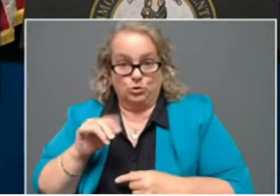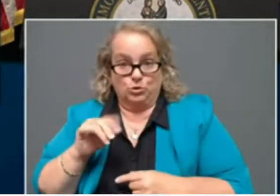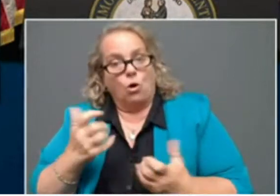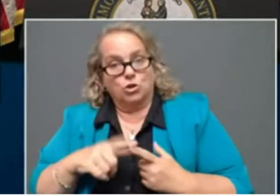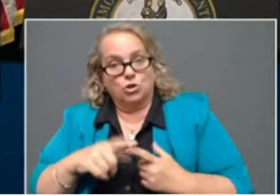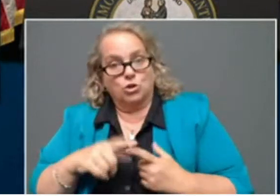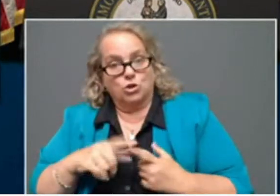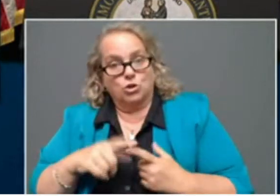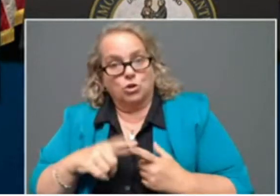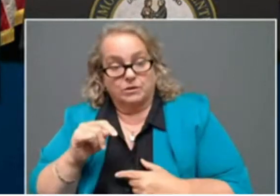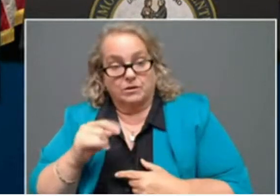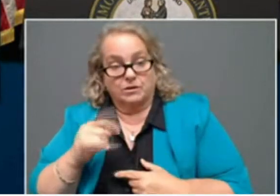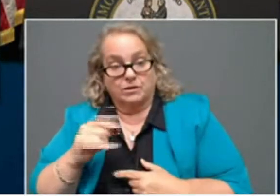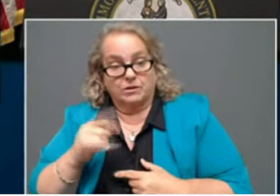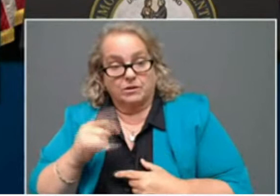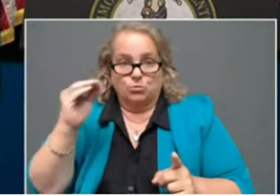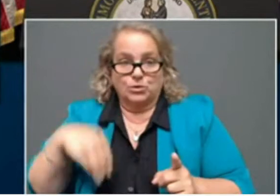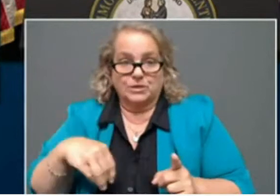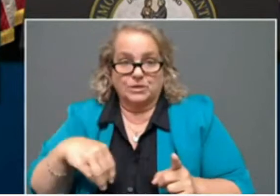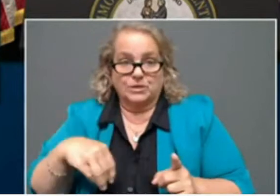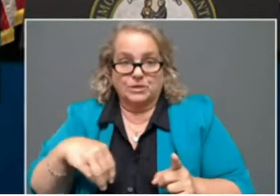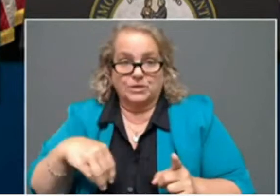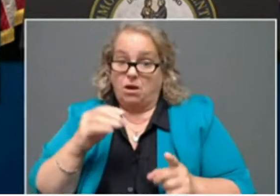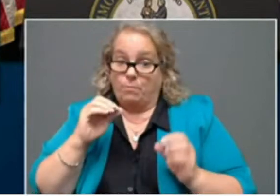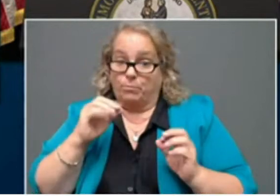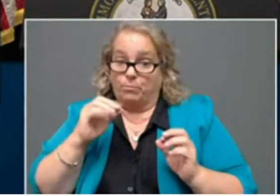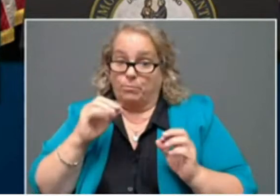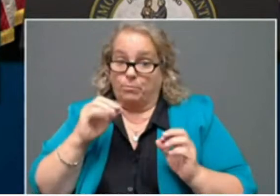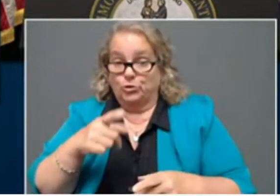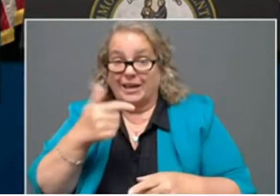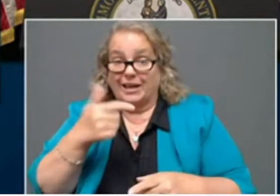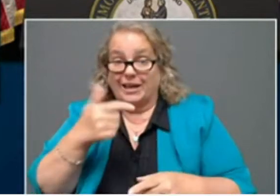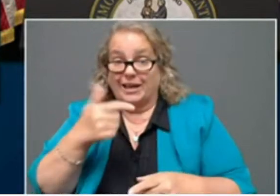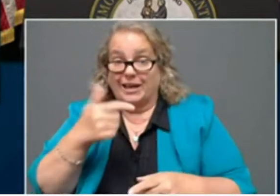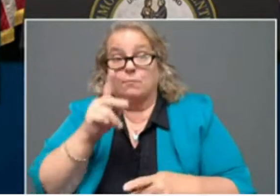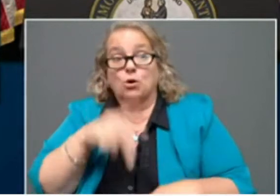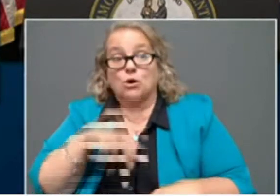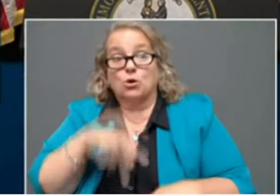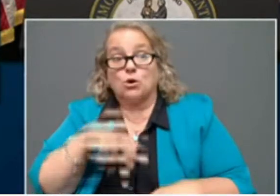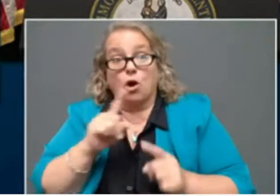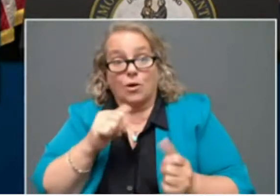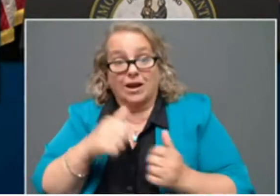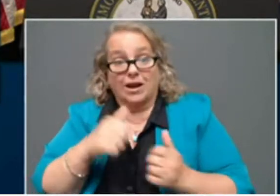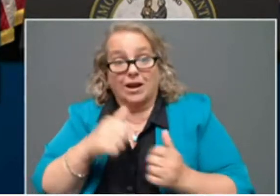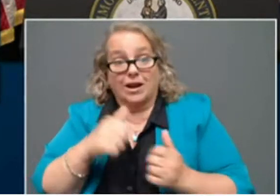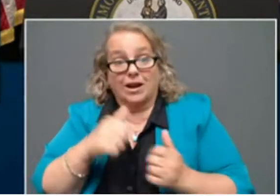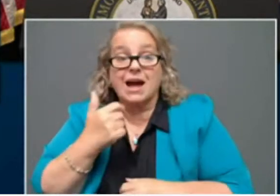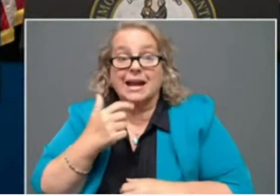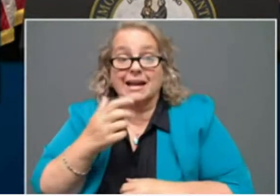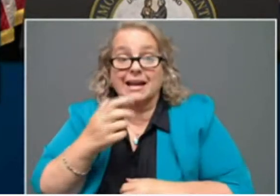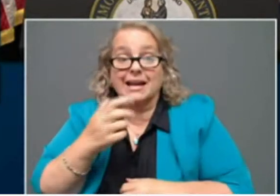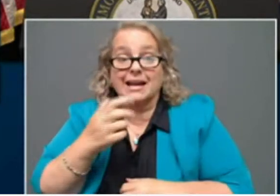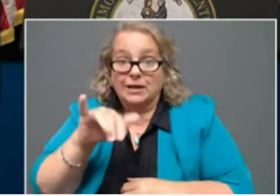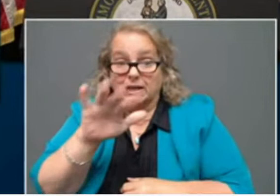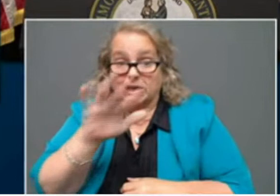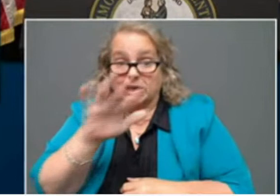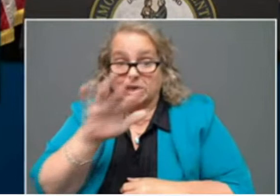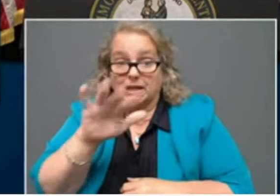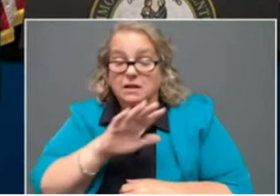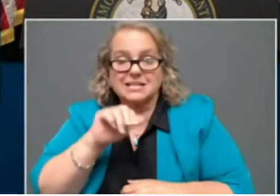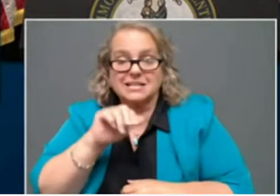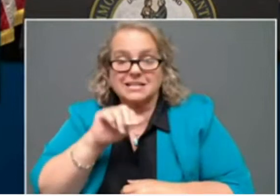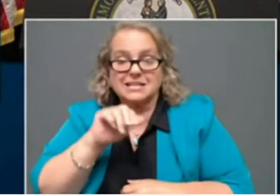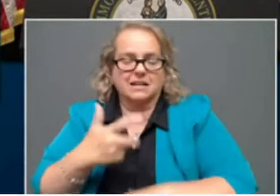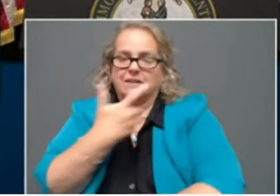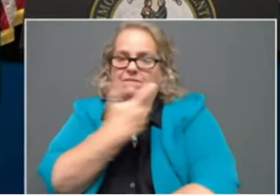shot that anybody you're talking to in any of these red counties is unvaccinated, which means that, as you will see, that